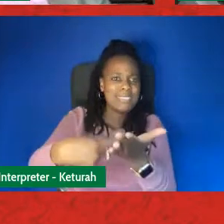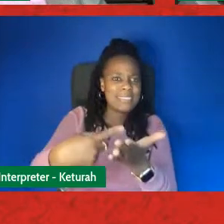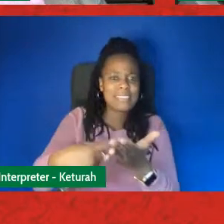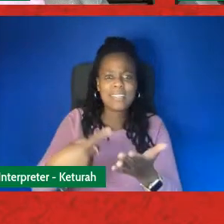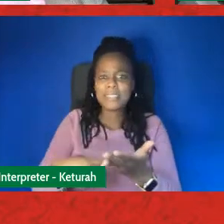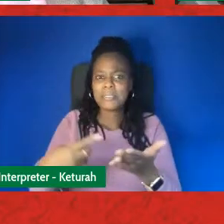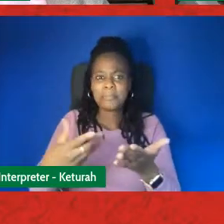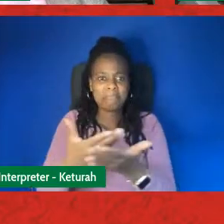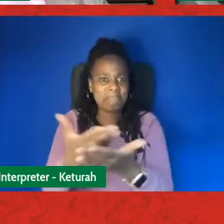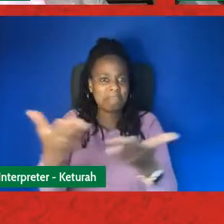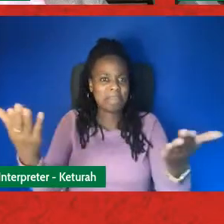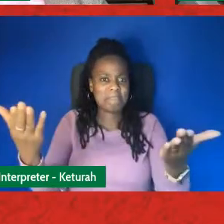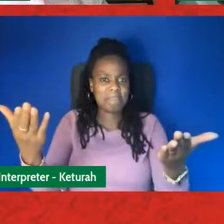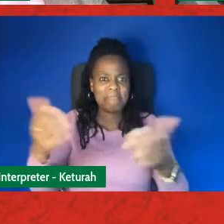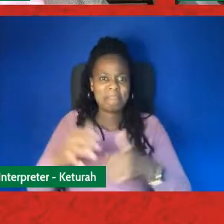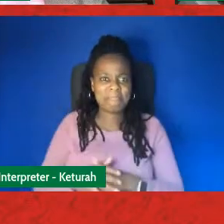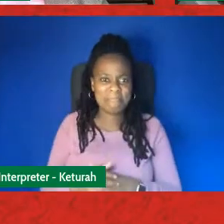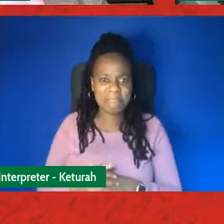with.